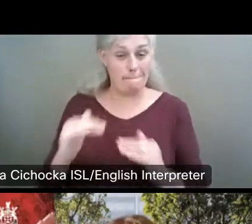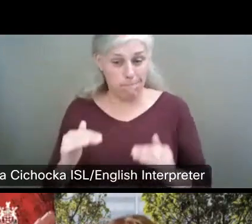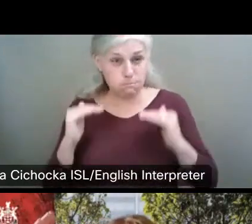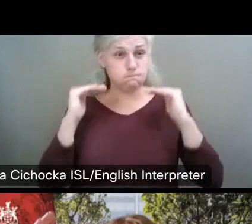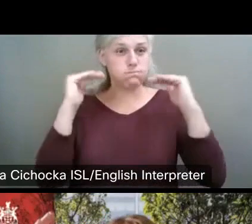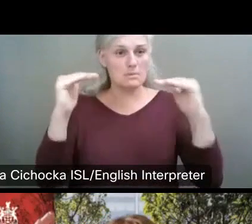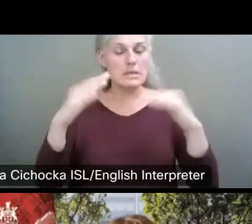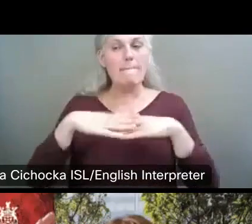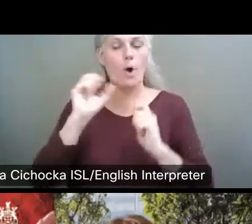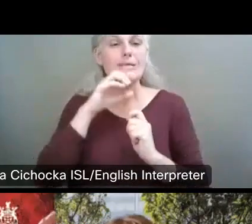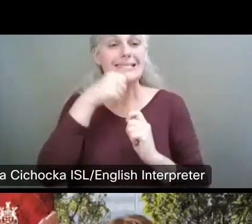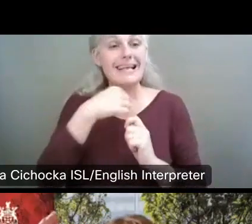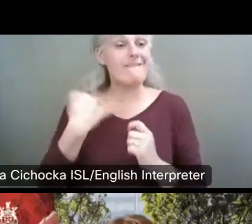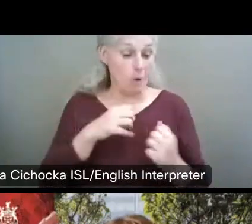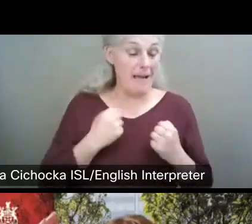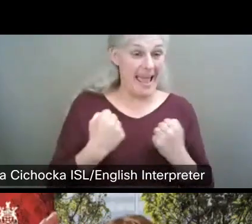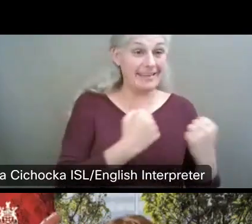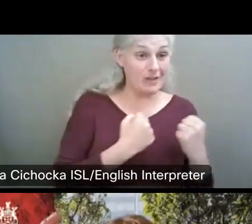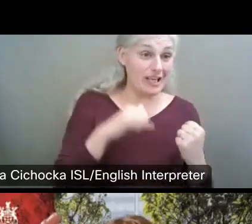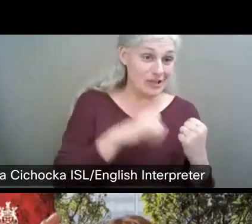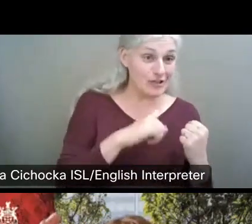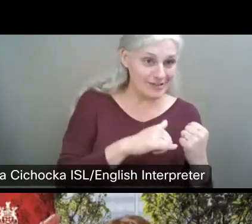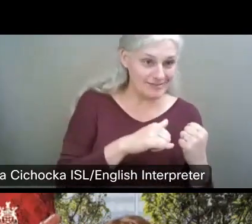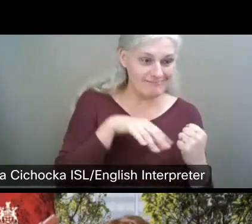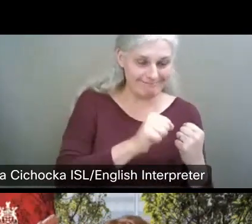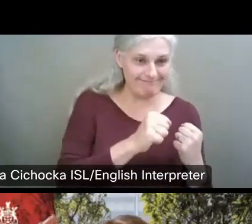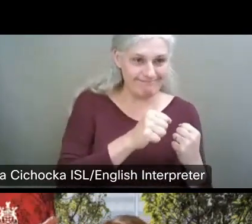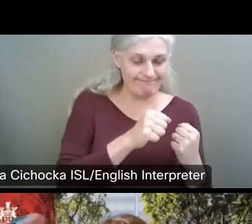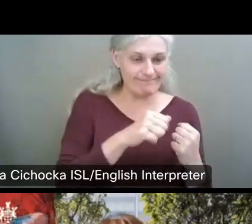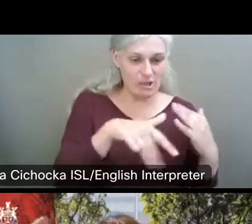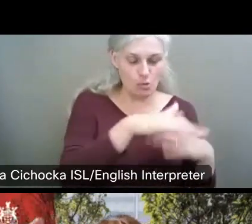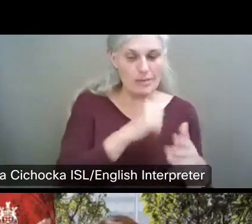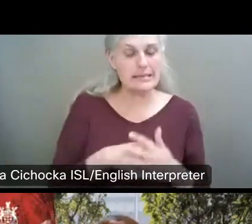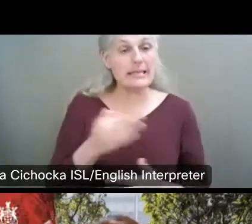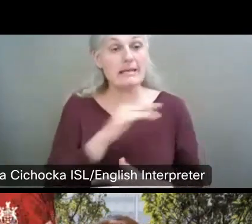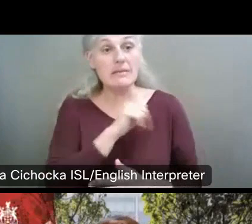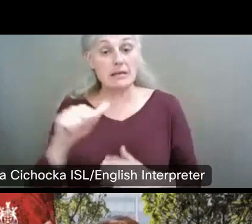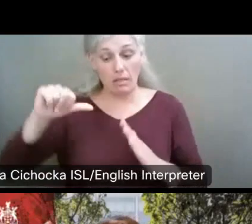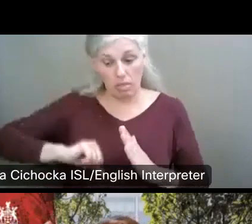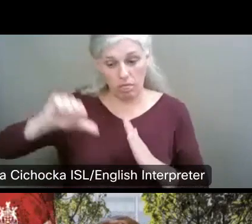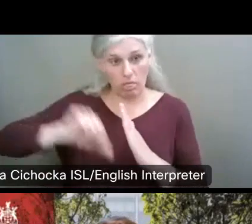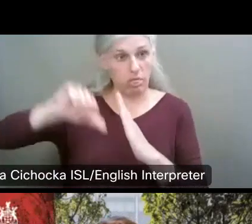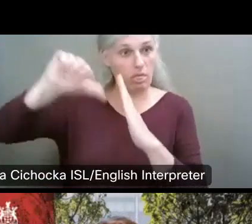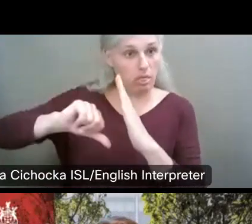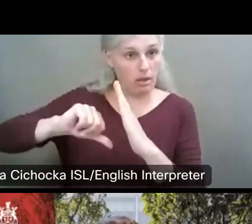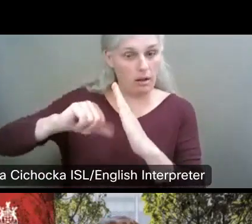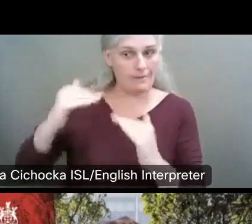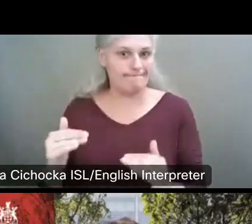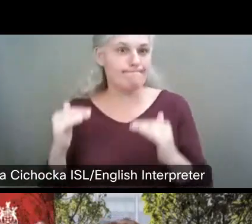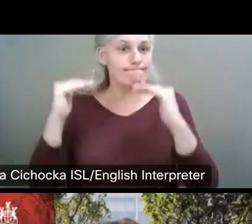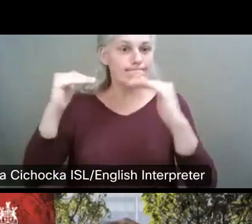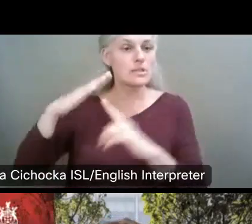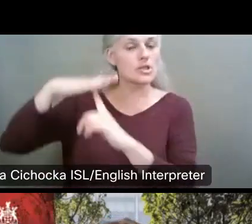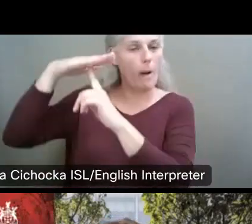that again comes from aviation that people recognize, is that if you're still not getting the response you want,